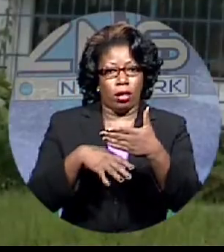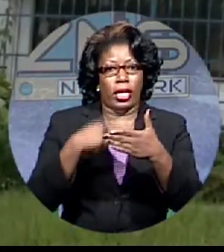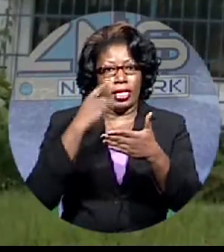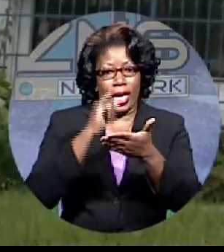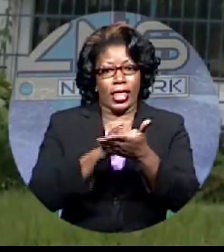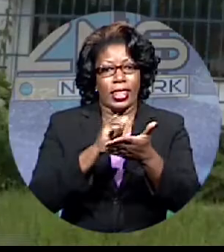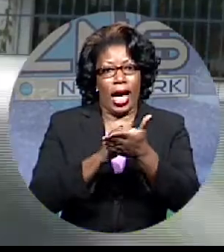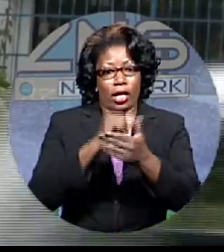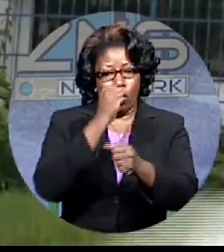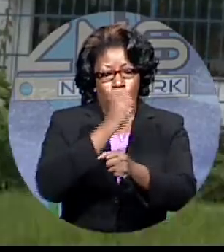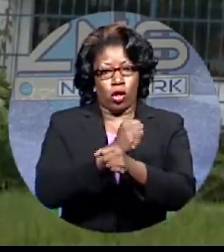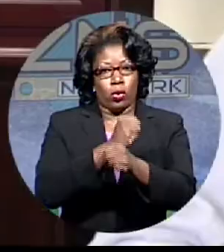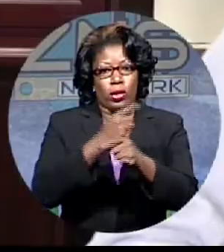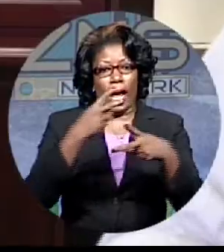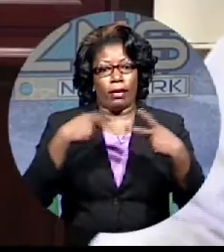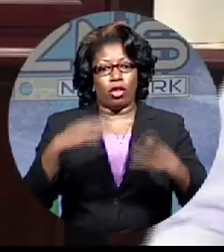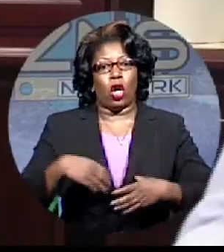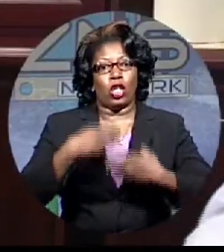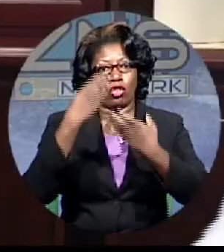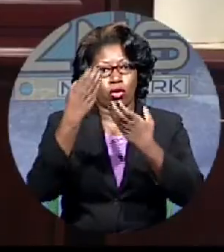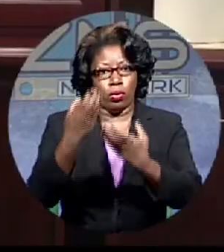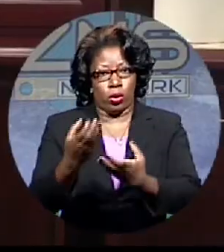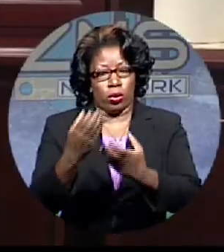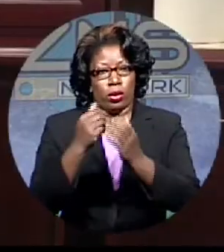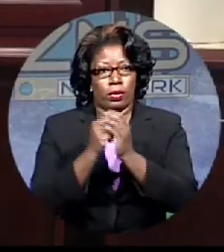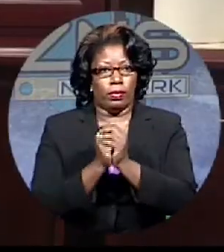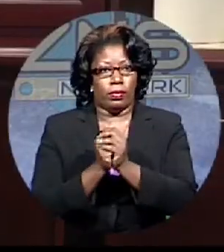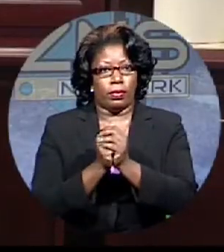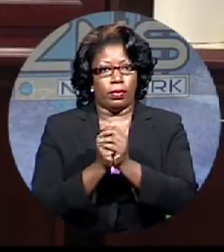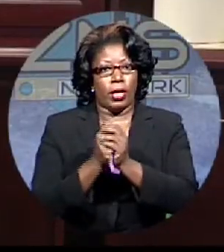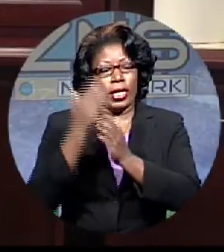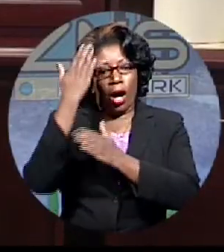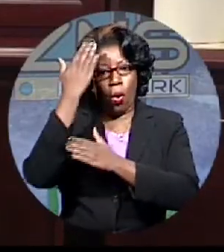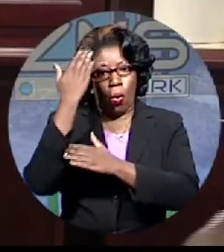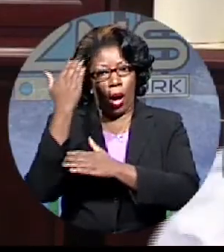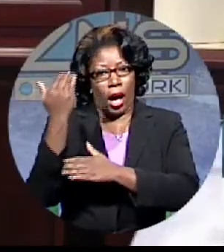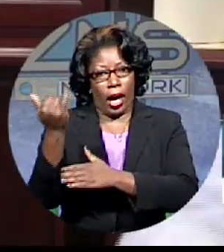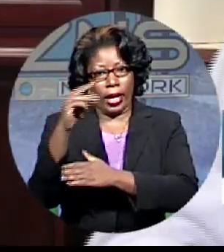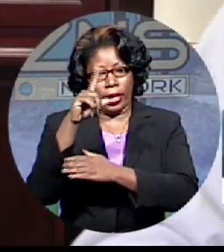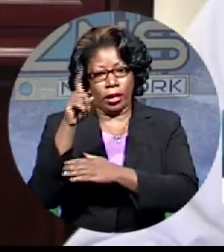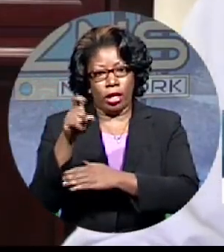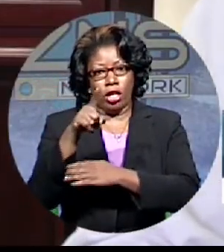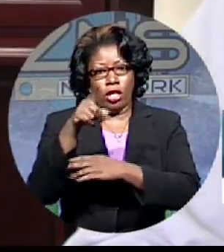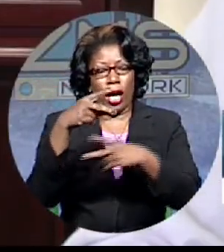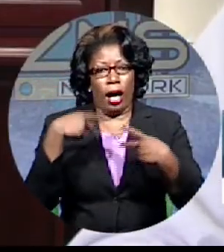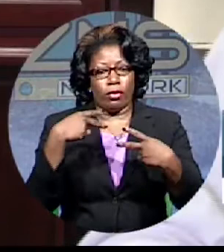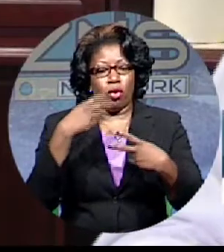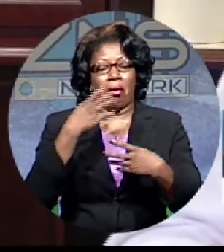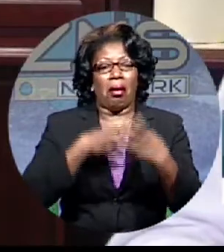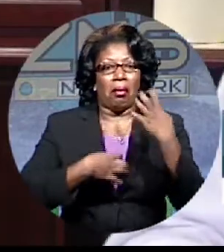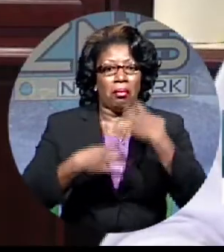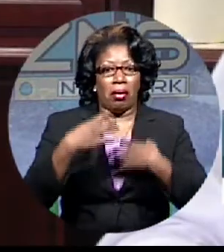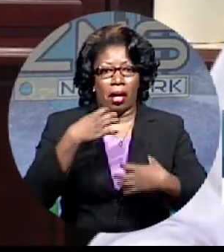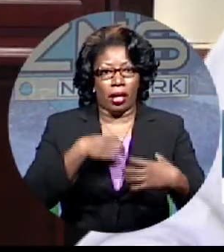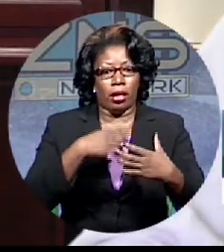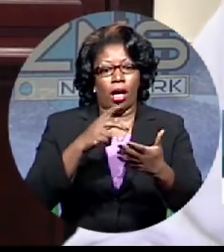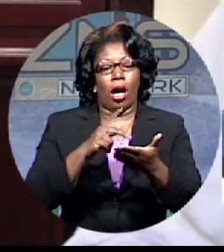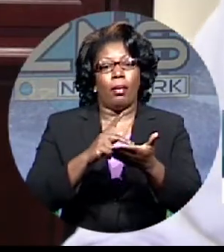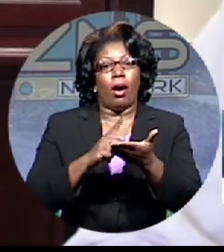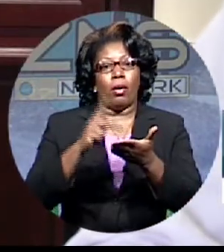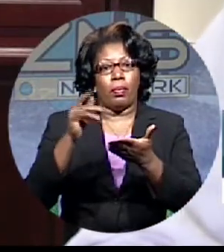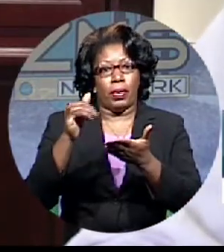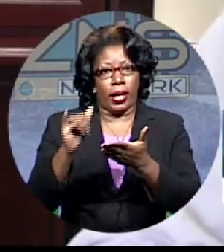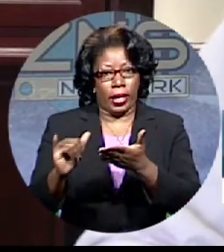will be asked to contribute to the fund. Now, why would a guy at BEC complain about paying 6% on his pension fund and BEC